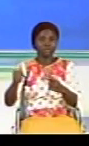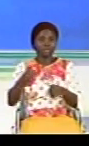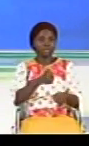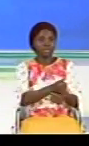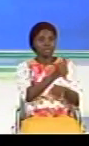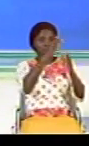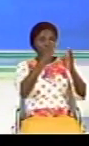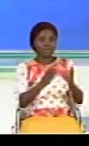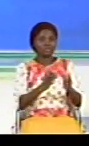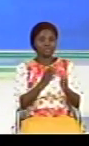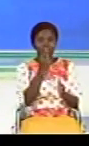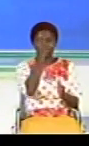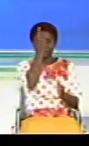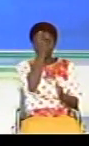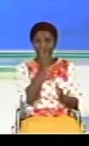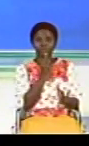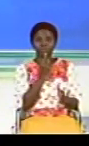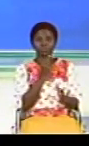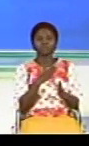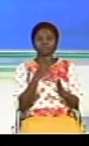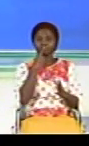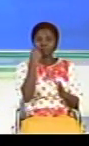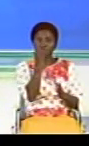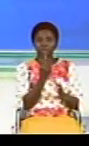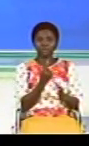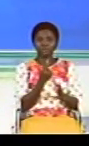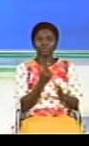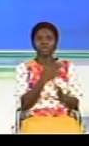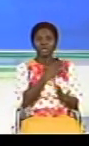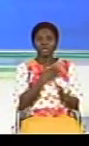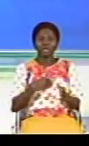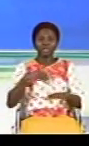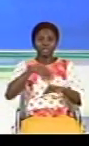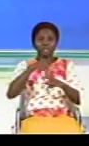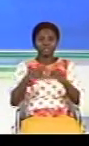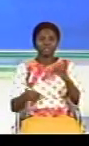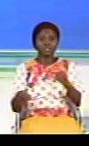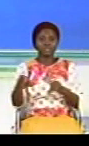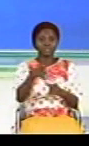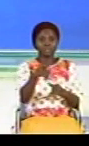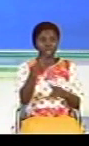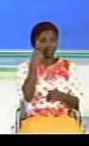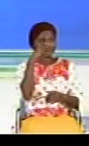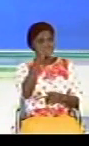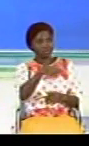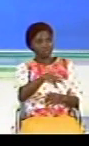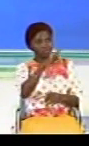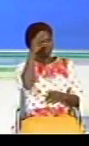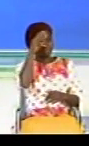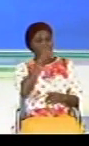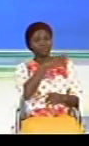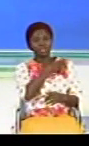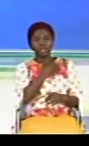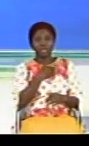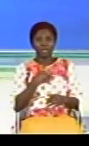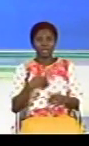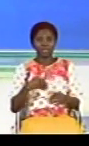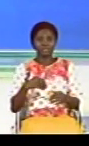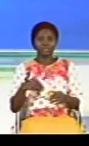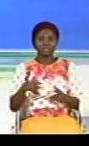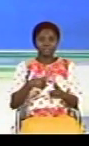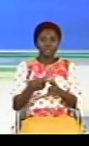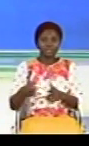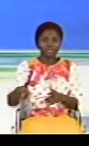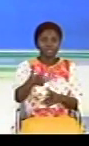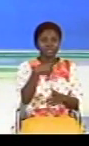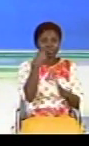they looked for him and they saw him. And then they said, Master, Rabbi, look at